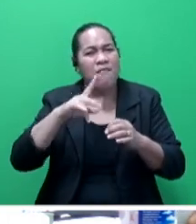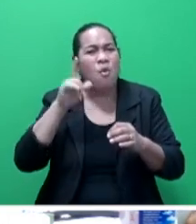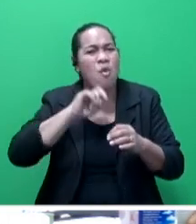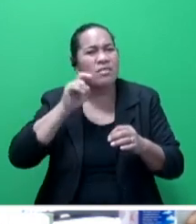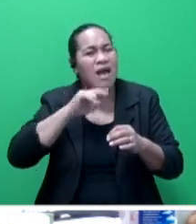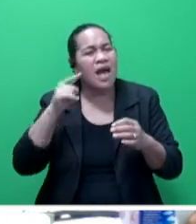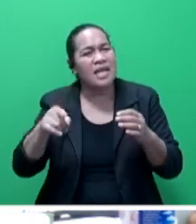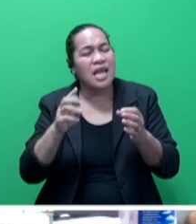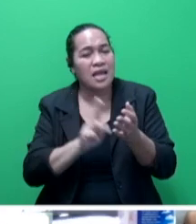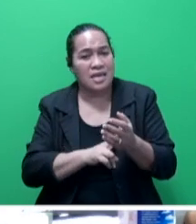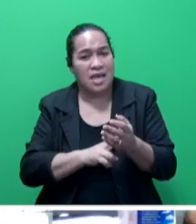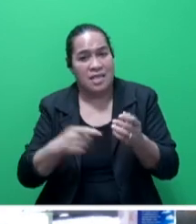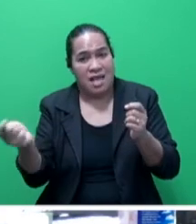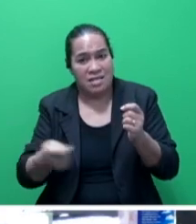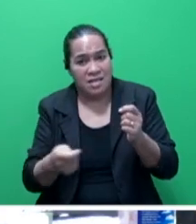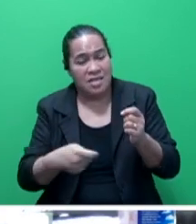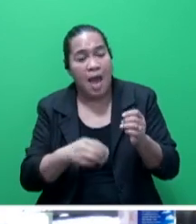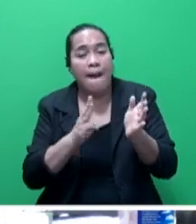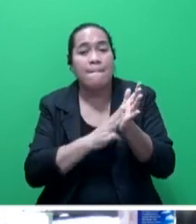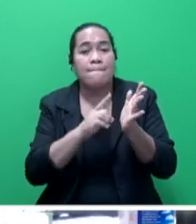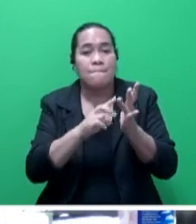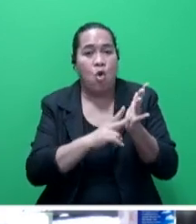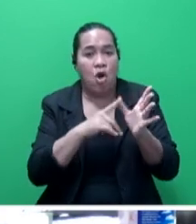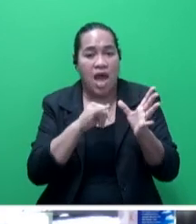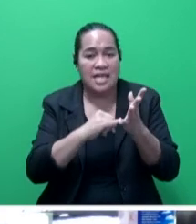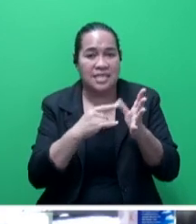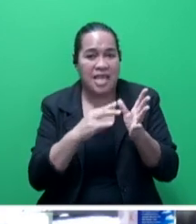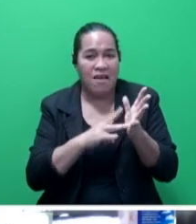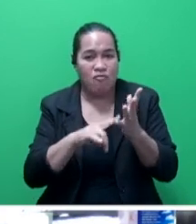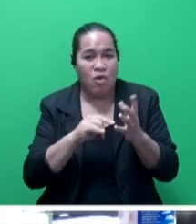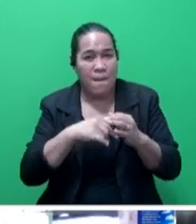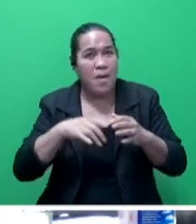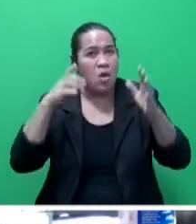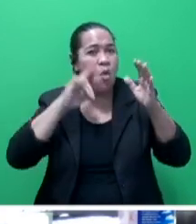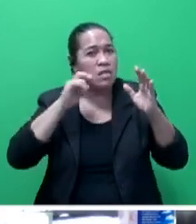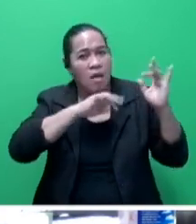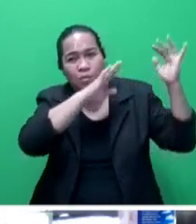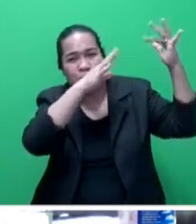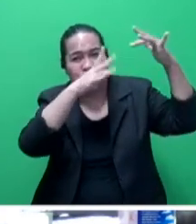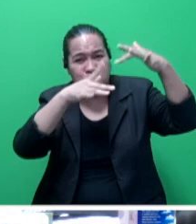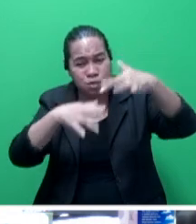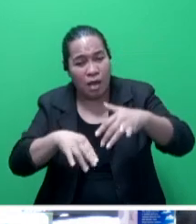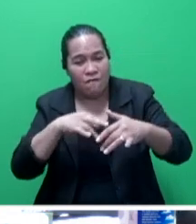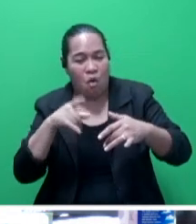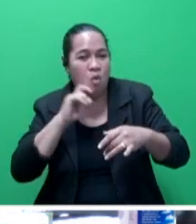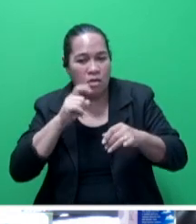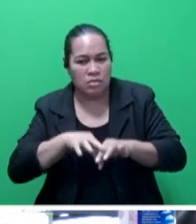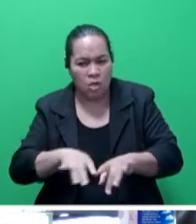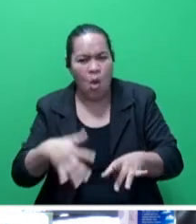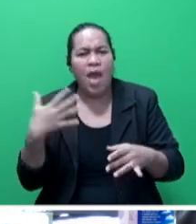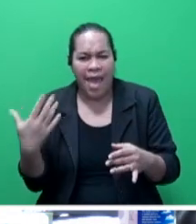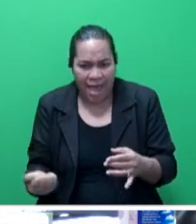1980s. Monasavu Dam was constructed way back in the 80s, Mr. Speaker, sir. We've had elections after